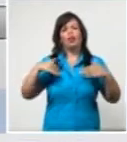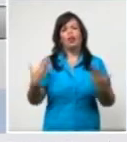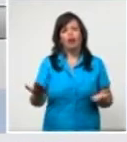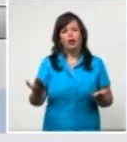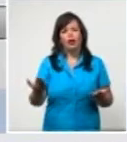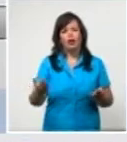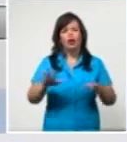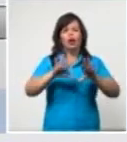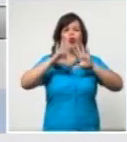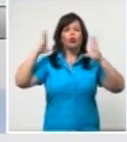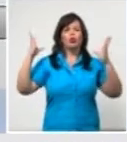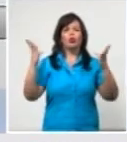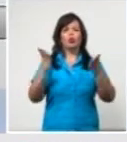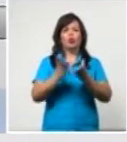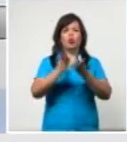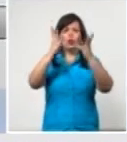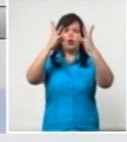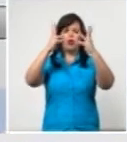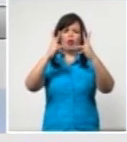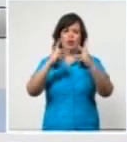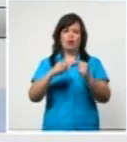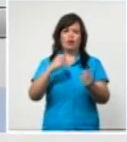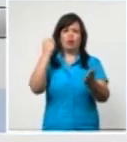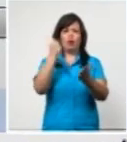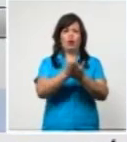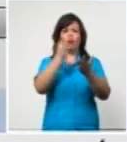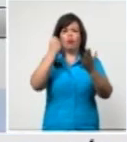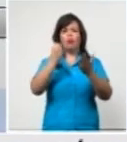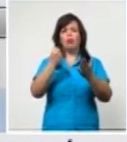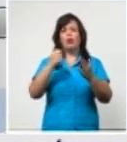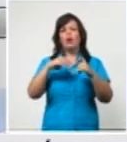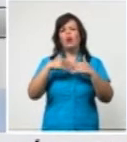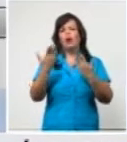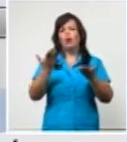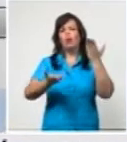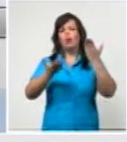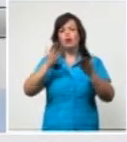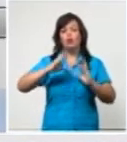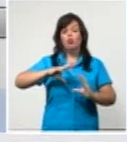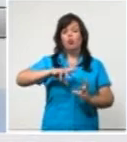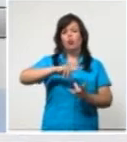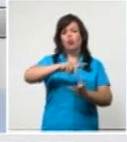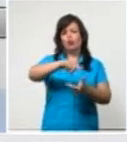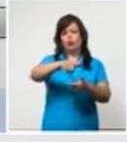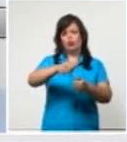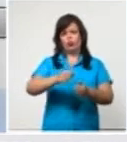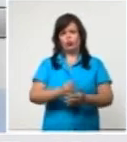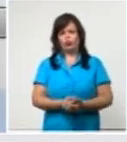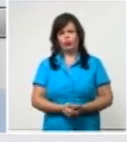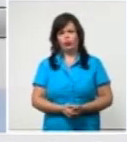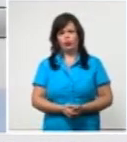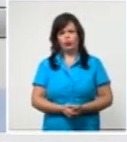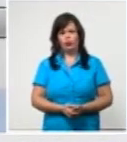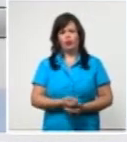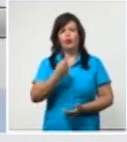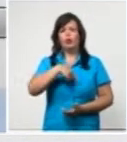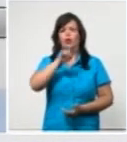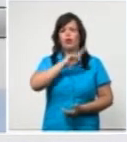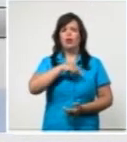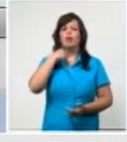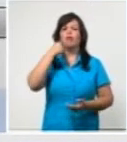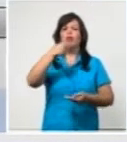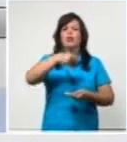a lethality of 4.96%. I asked Lillian, who is the colleague who supports